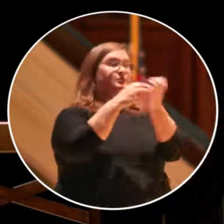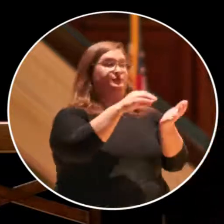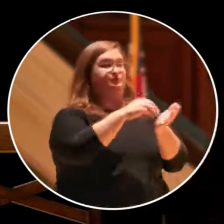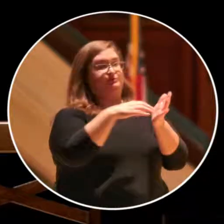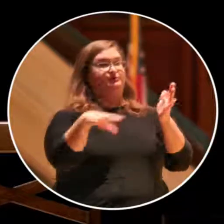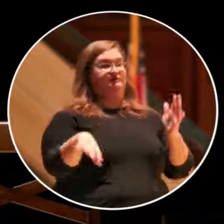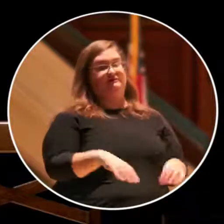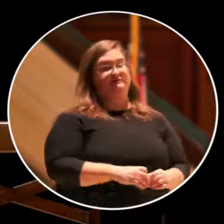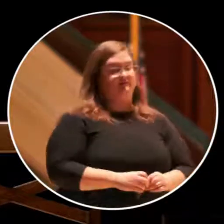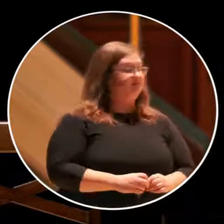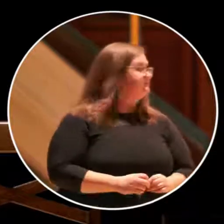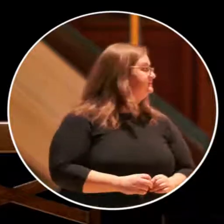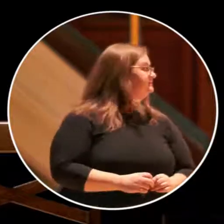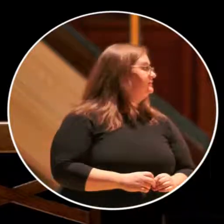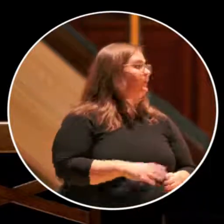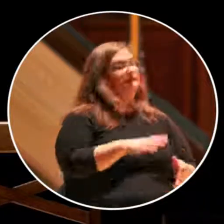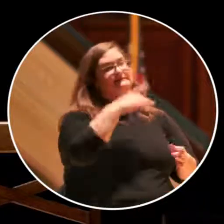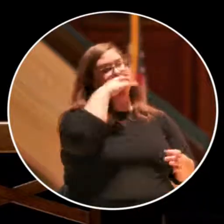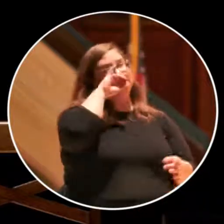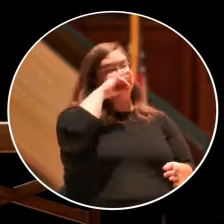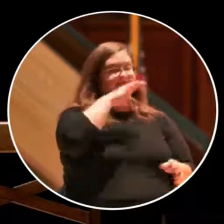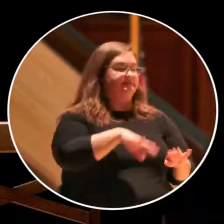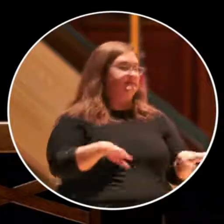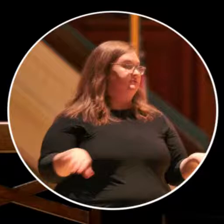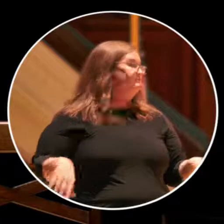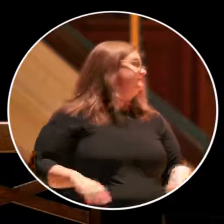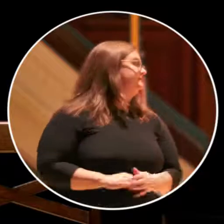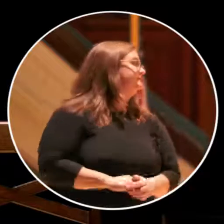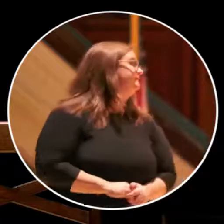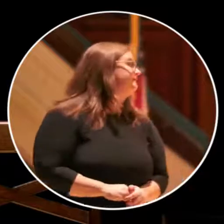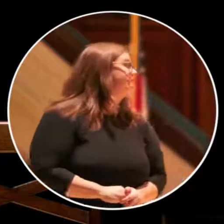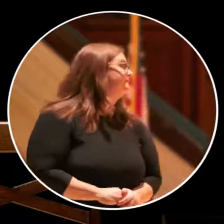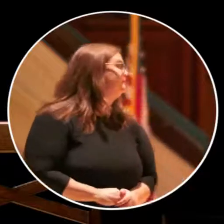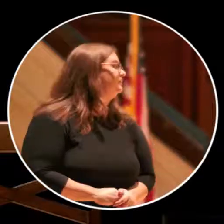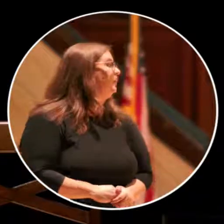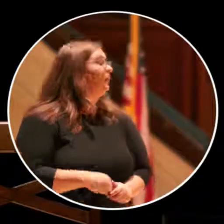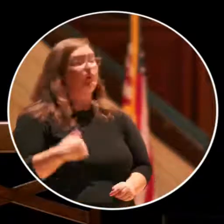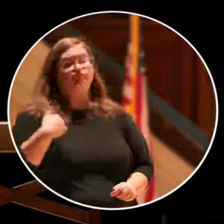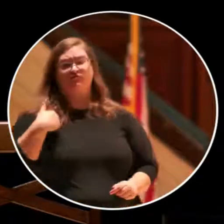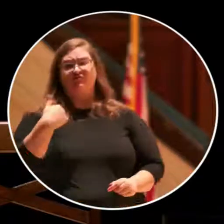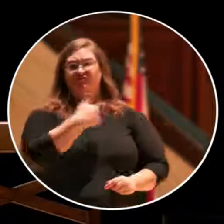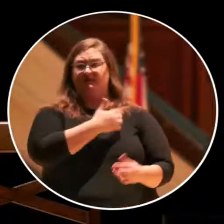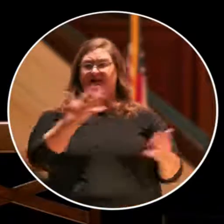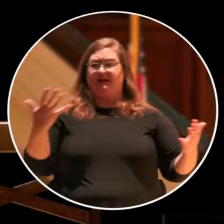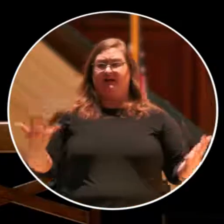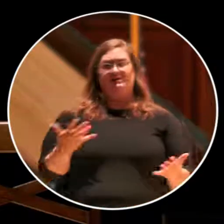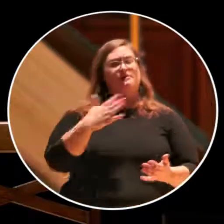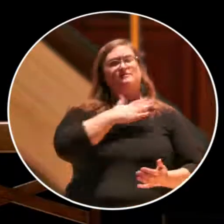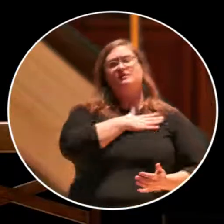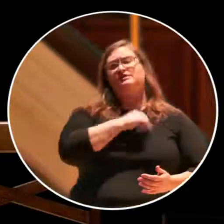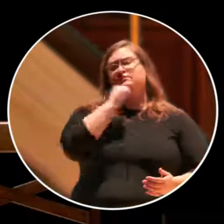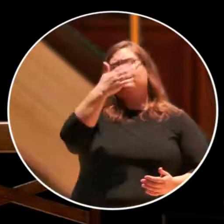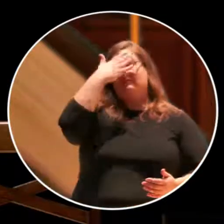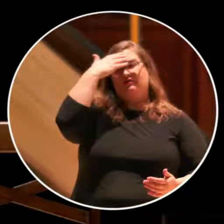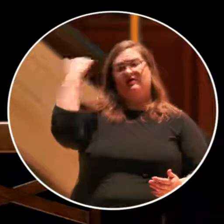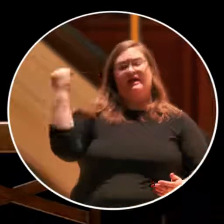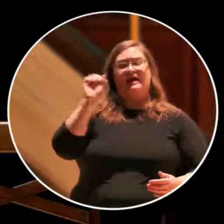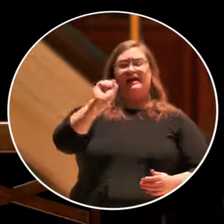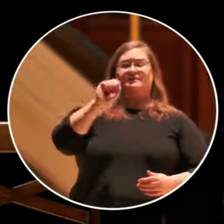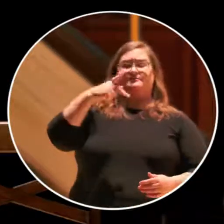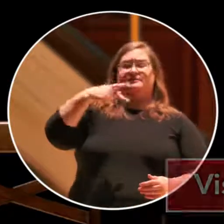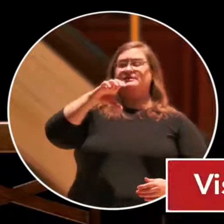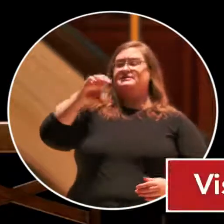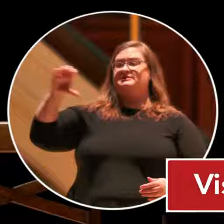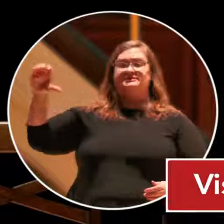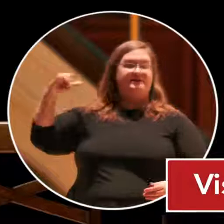we are here to honor the very complex work of the SPCC as well. So please don't forget, when you have the